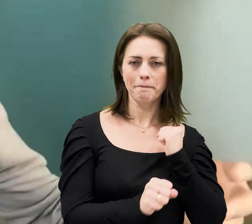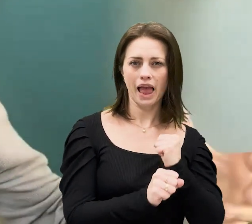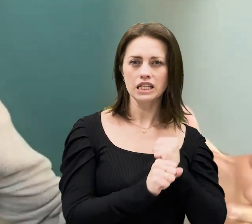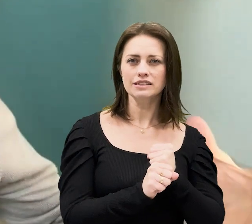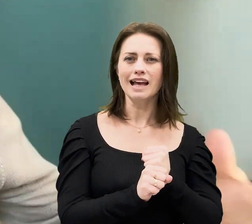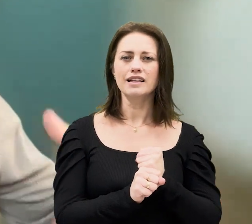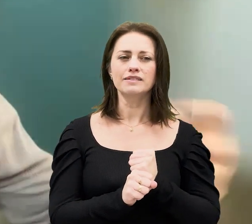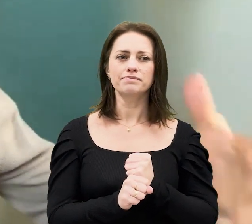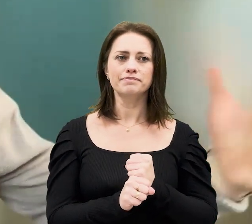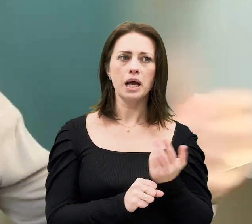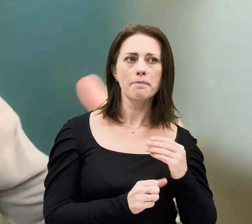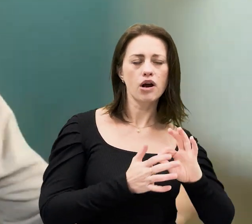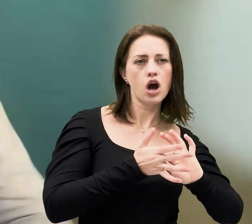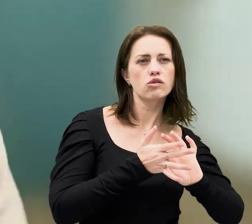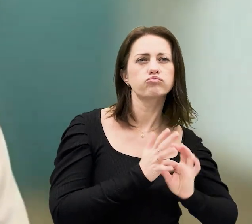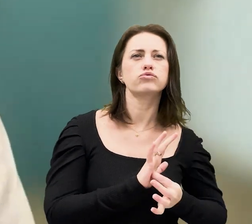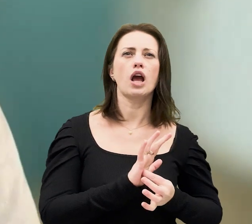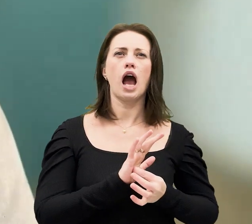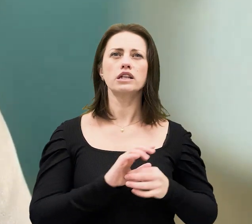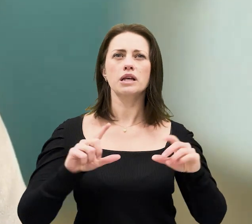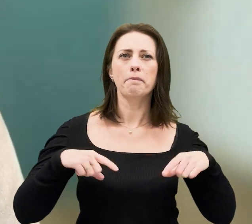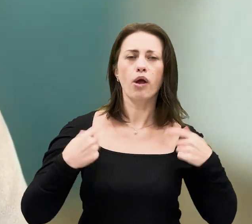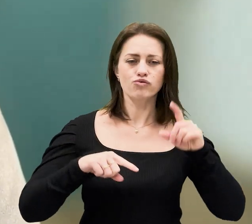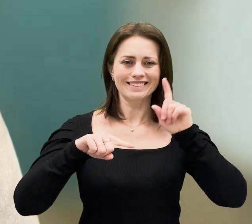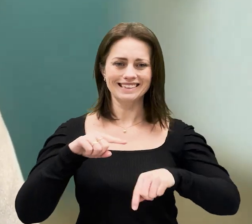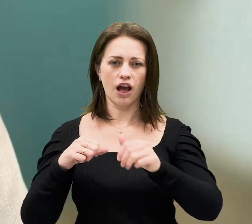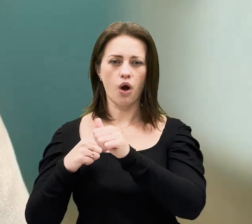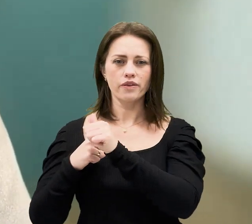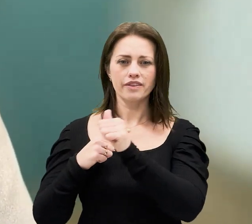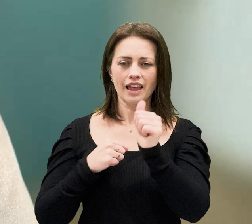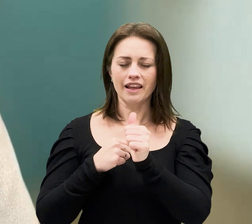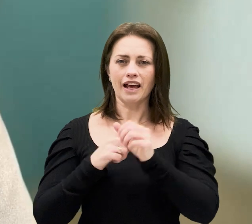so I had time to experience everything.